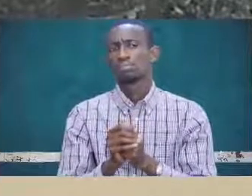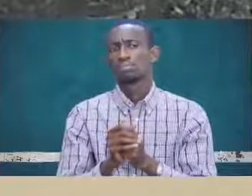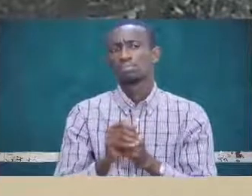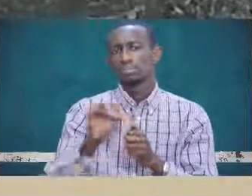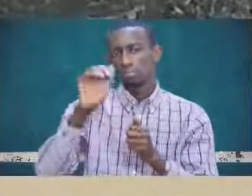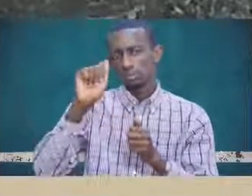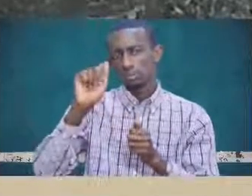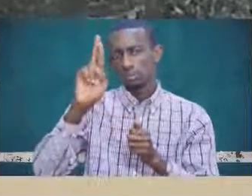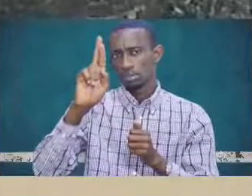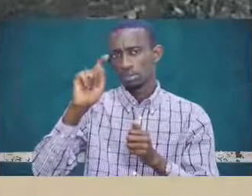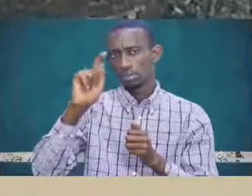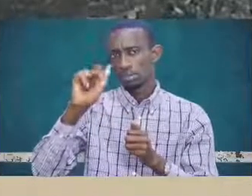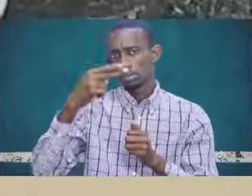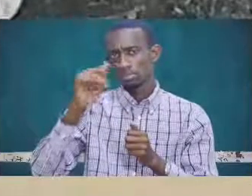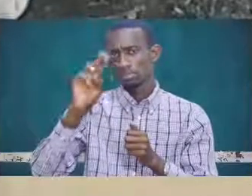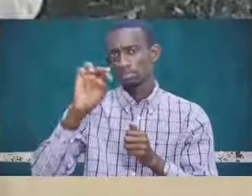food